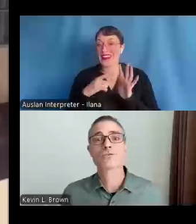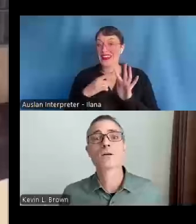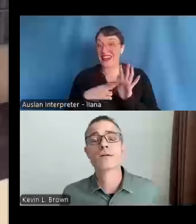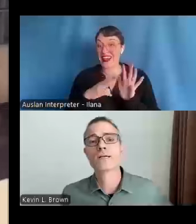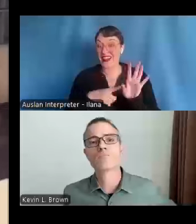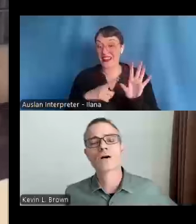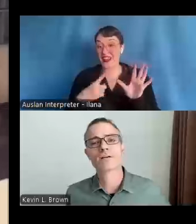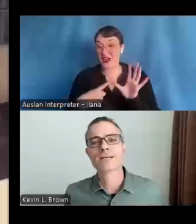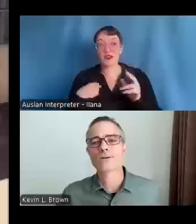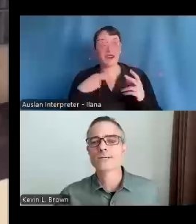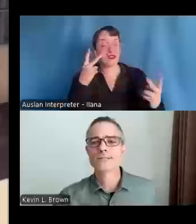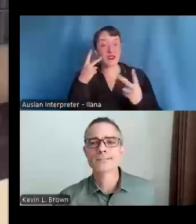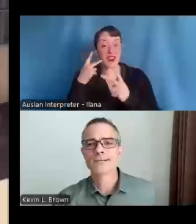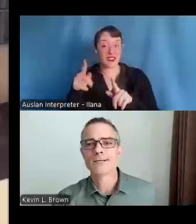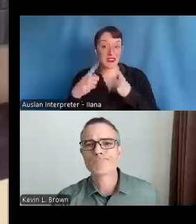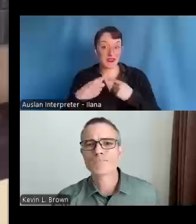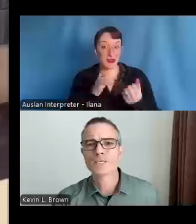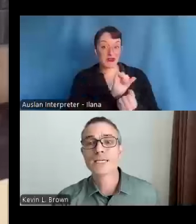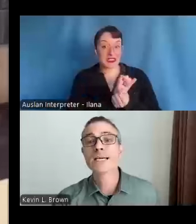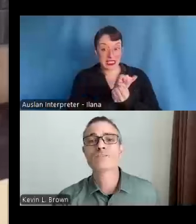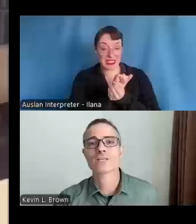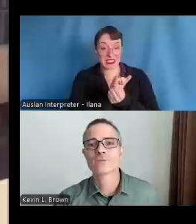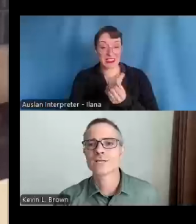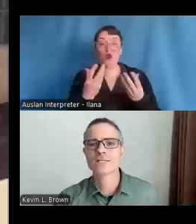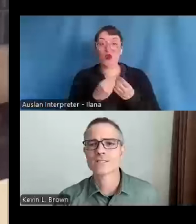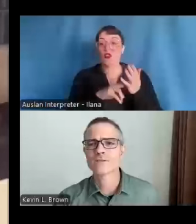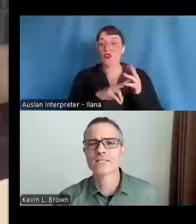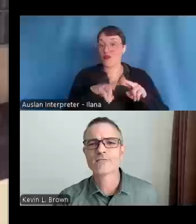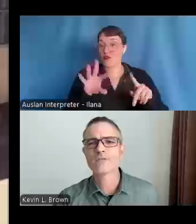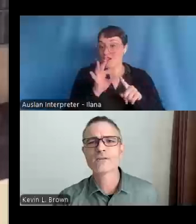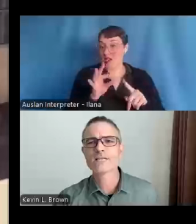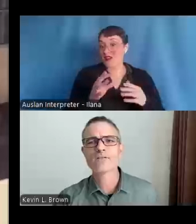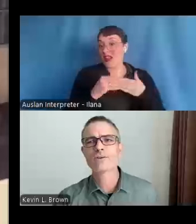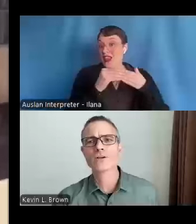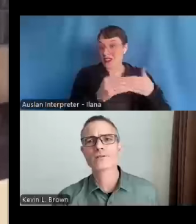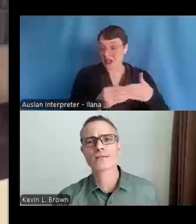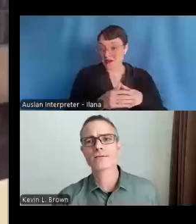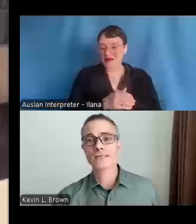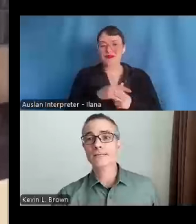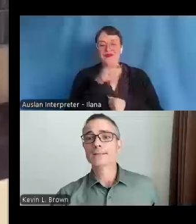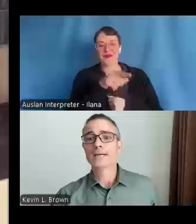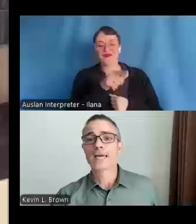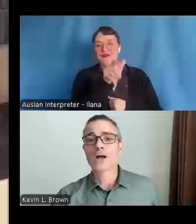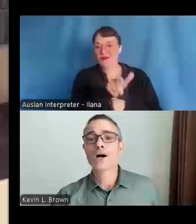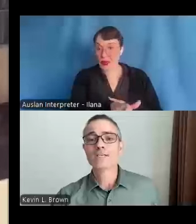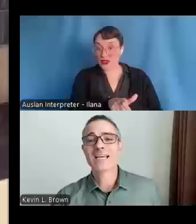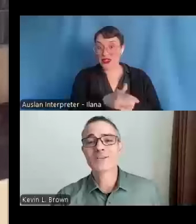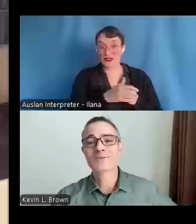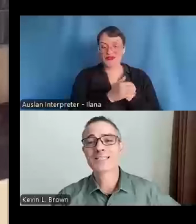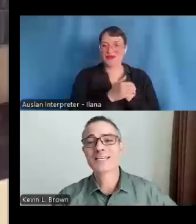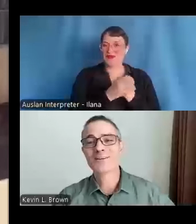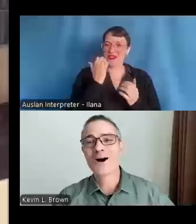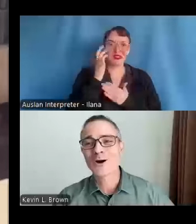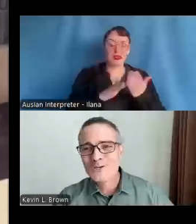a struggling nonprofit leader. He had just experienced a series of fundraising failures and honestly had